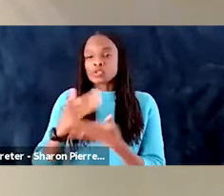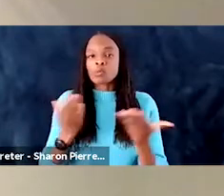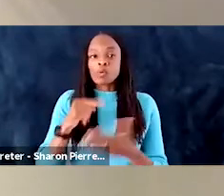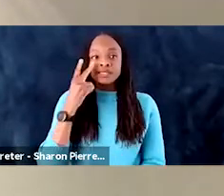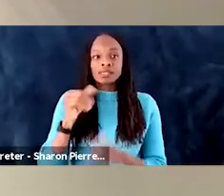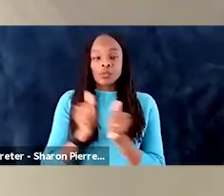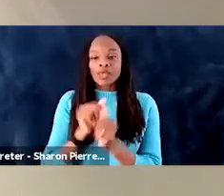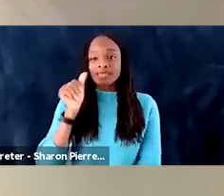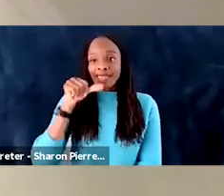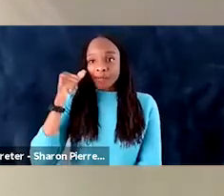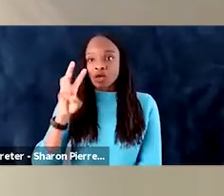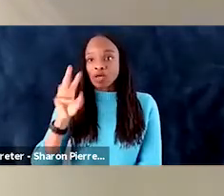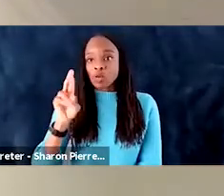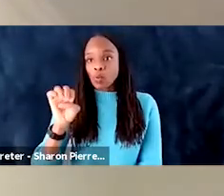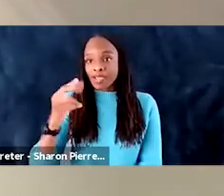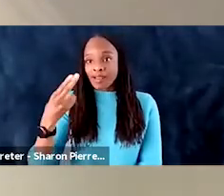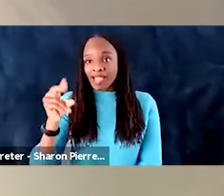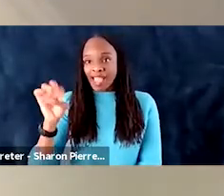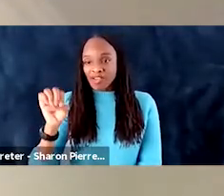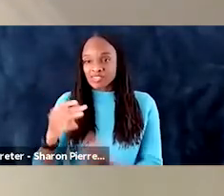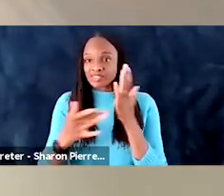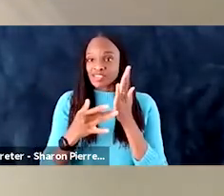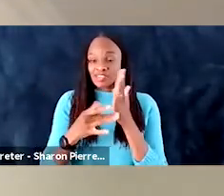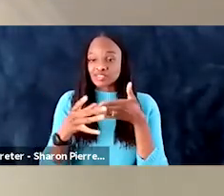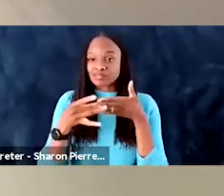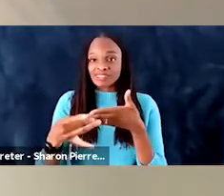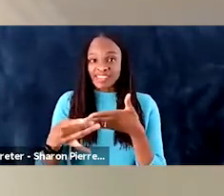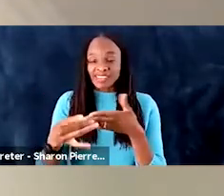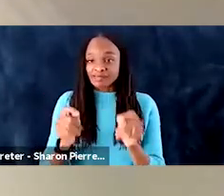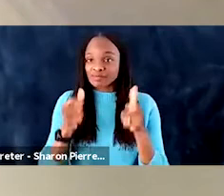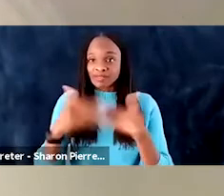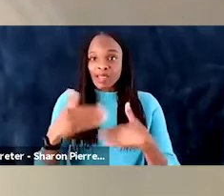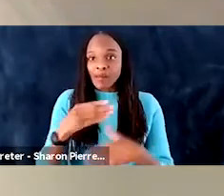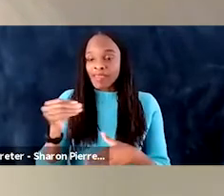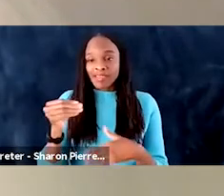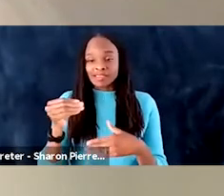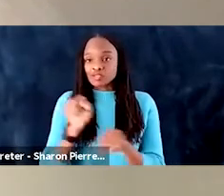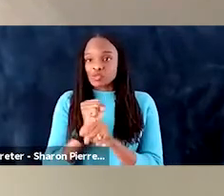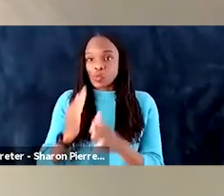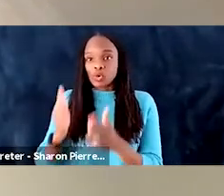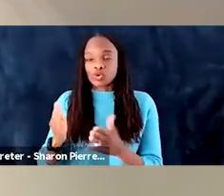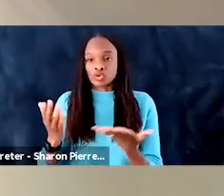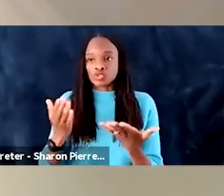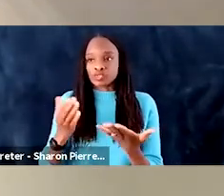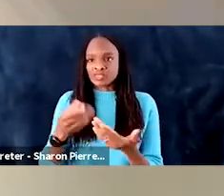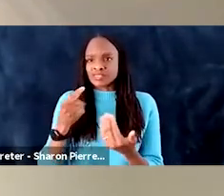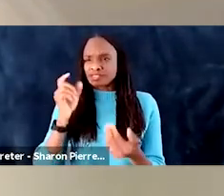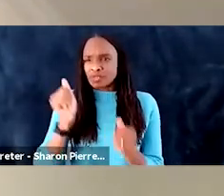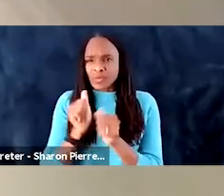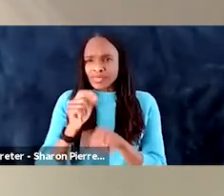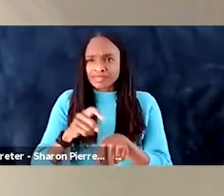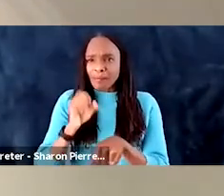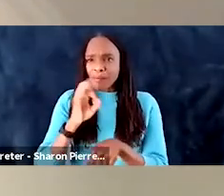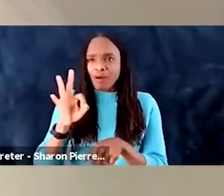Amazon warehouses is technologically driven speed up and work intensification, right? Workers being subjected to time off tasking, having